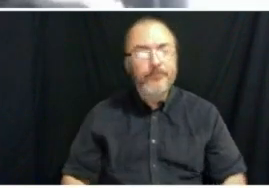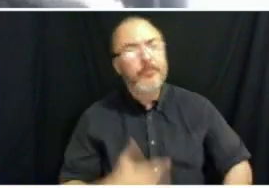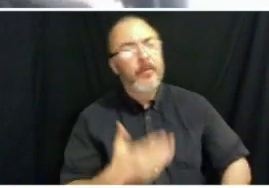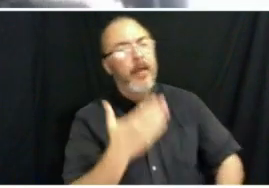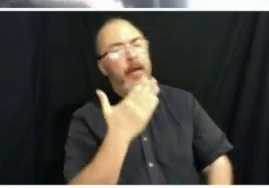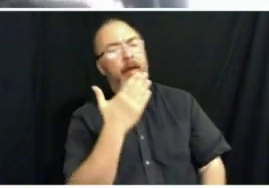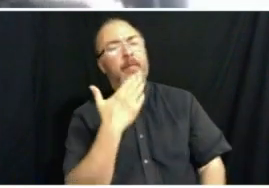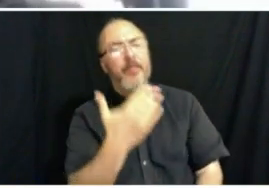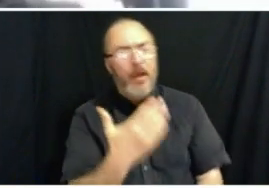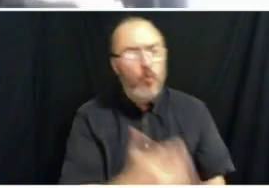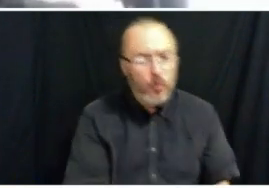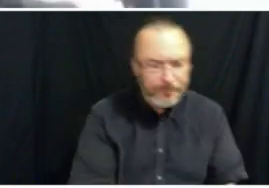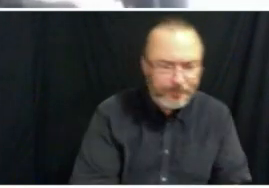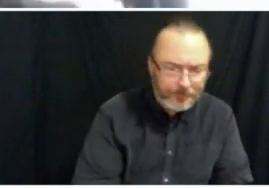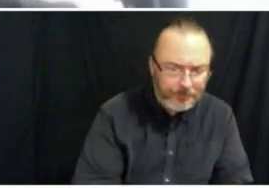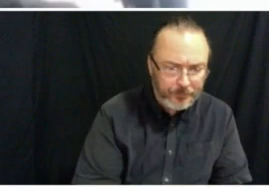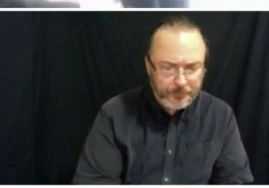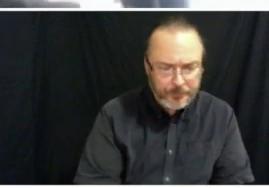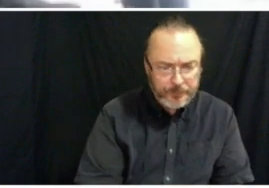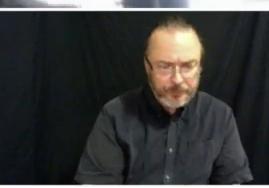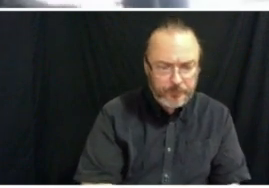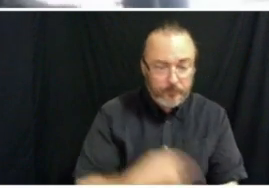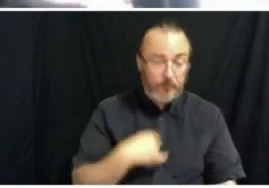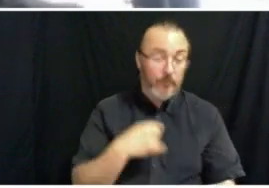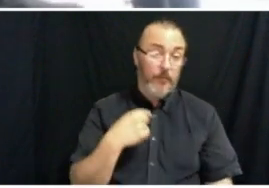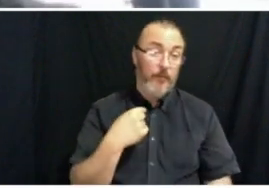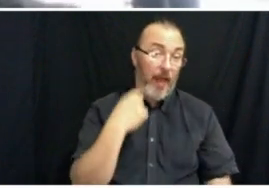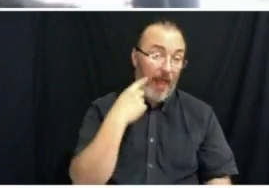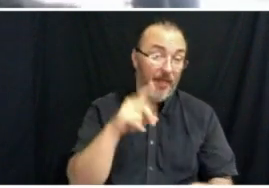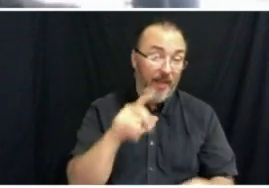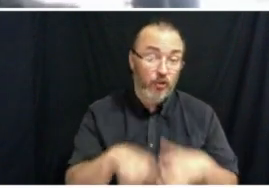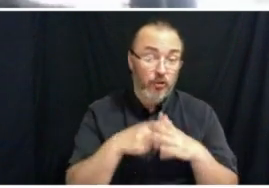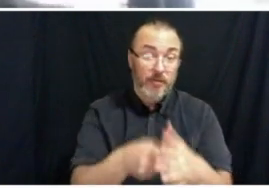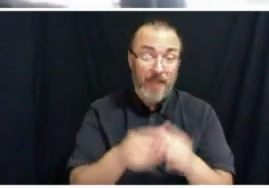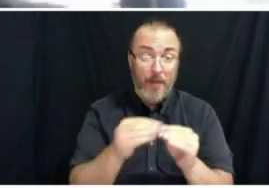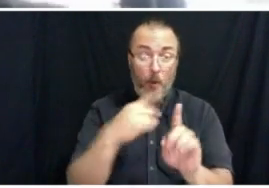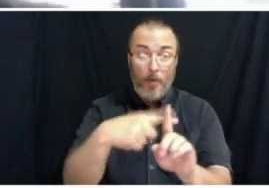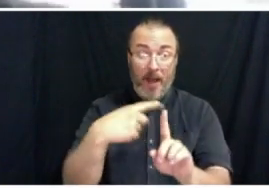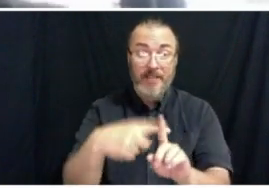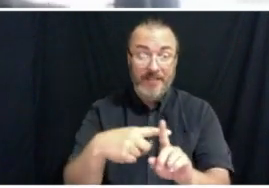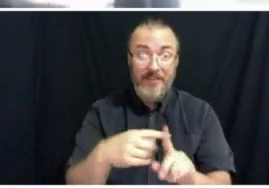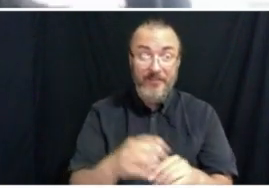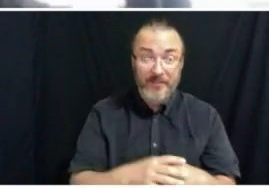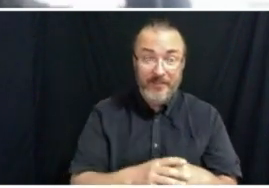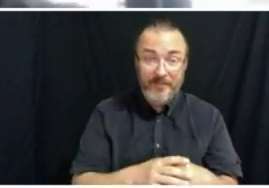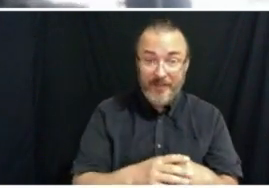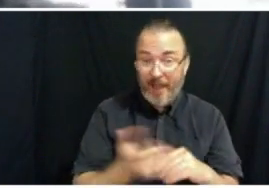should start on a more positive note, and that is to say that it has been interesting that